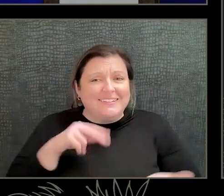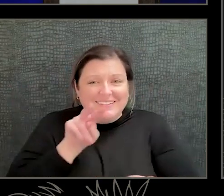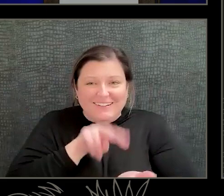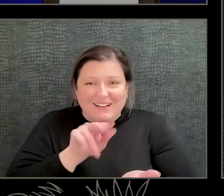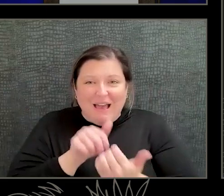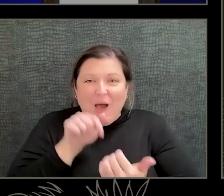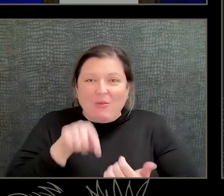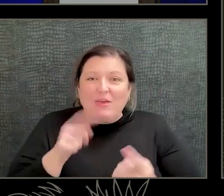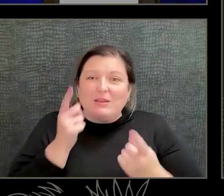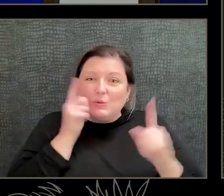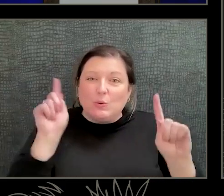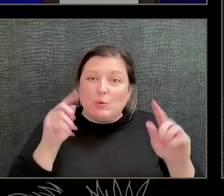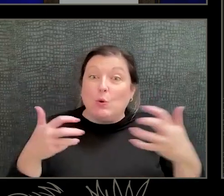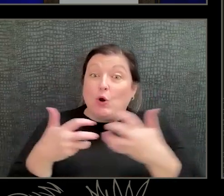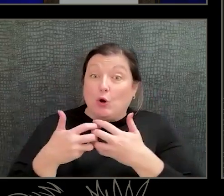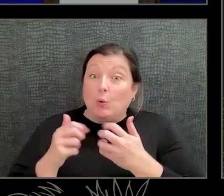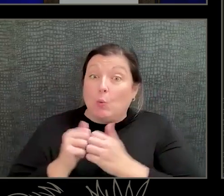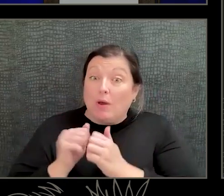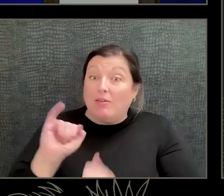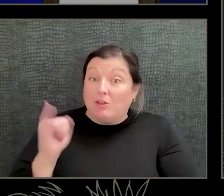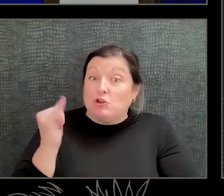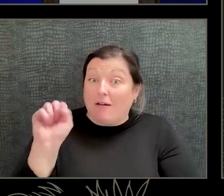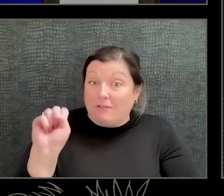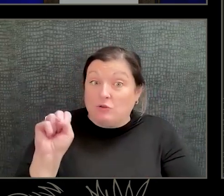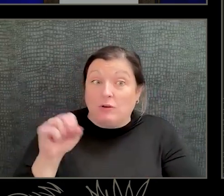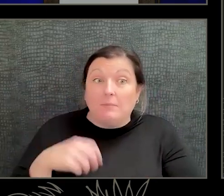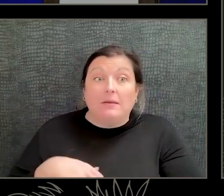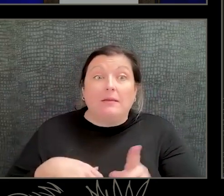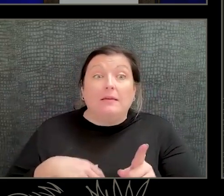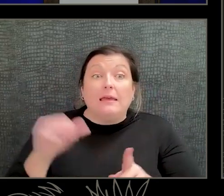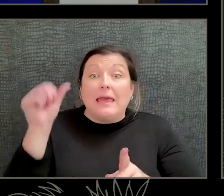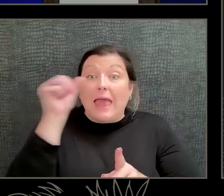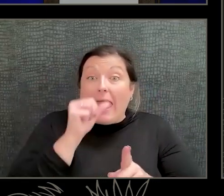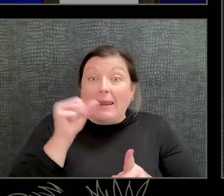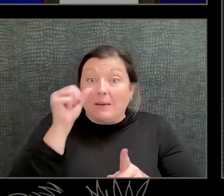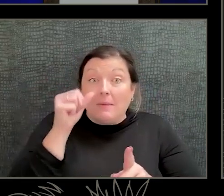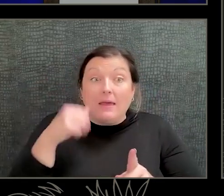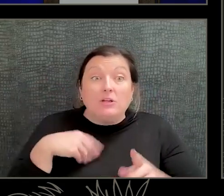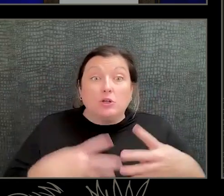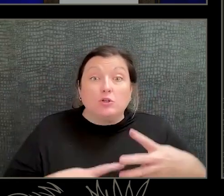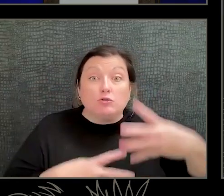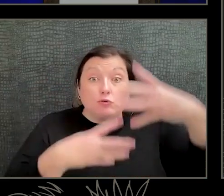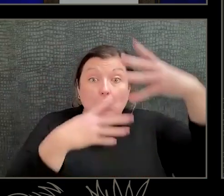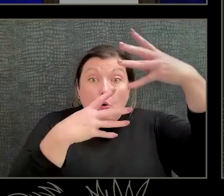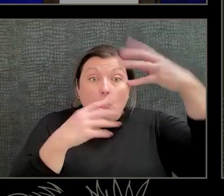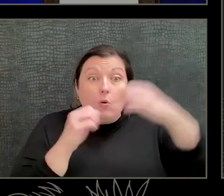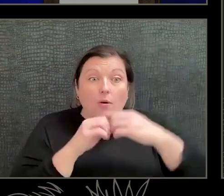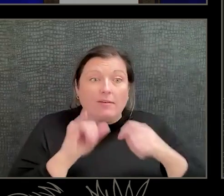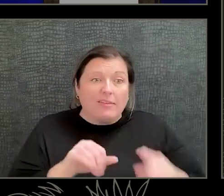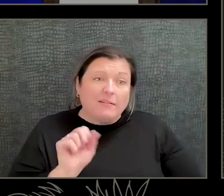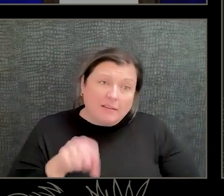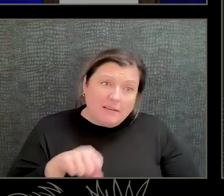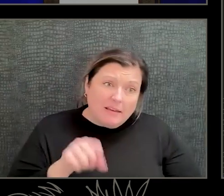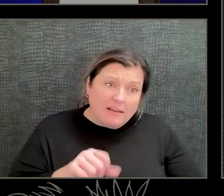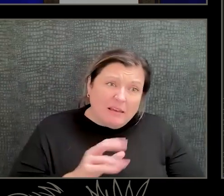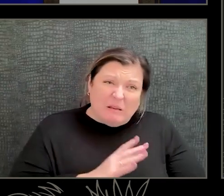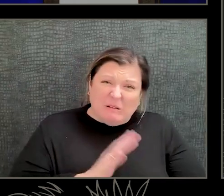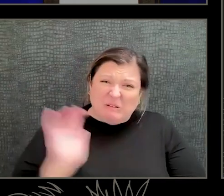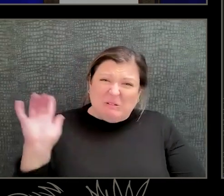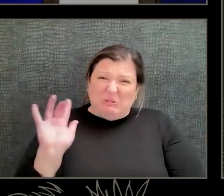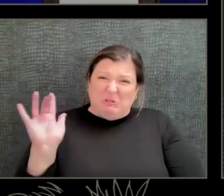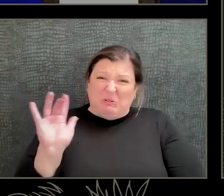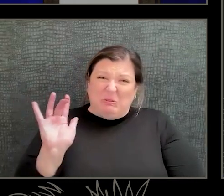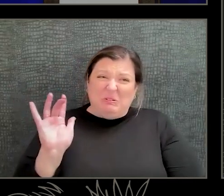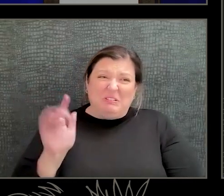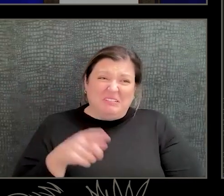how this would work with JavaScript. This is our animation on scroll with JavaScript. Yeah, I guess. Yeah, ew, right? That's what I